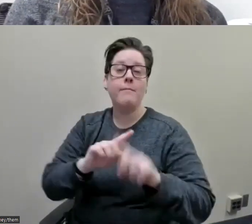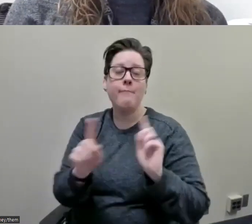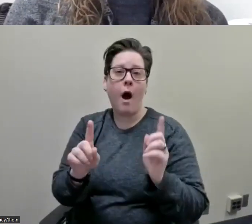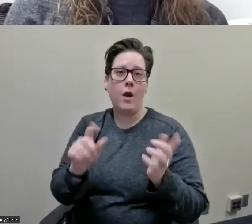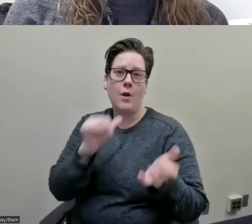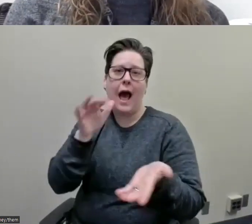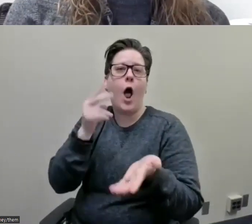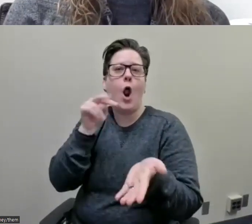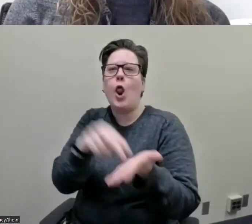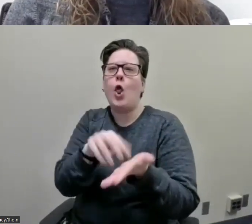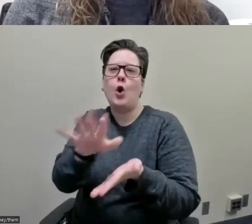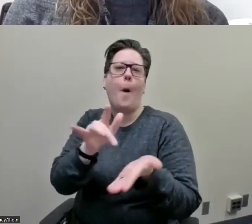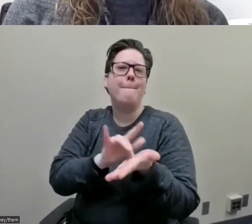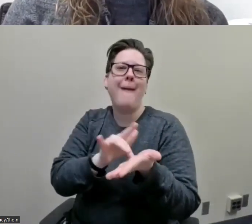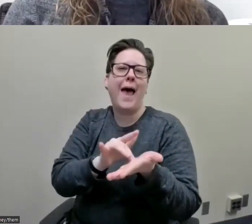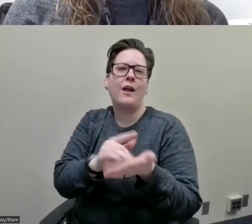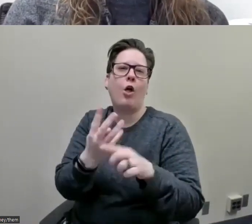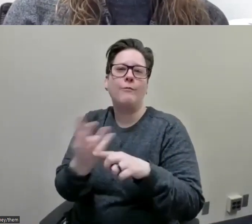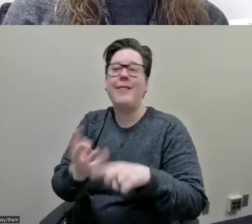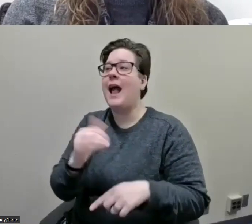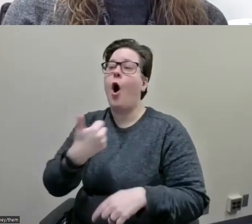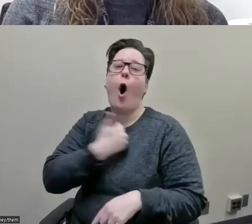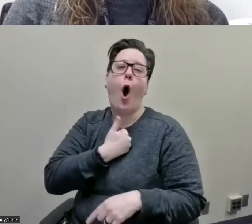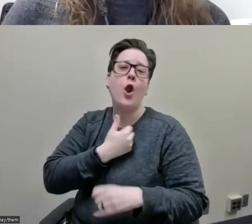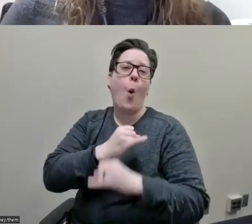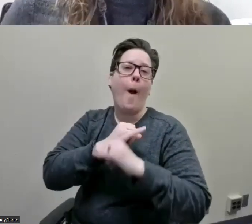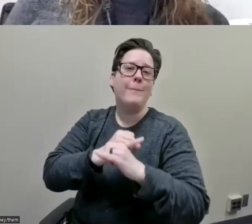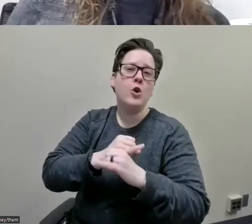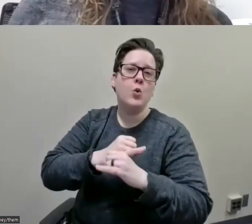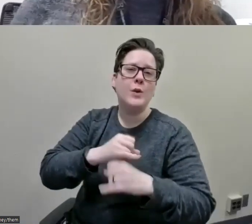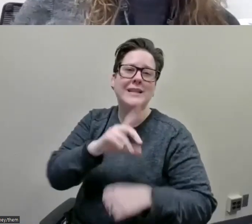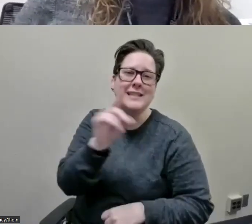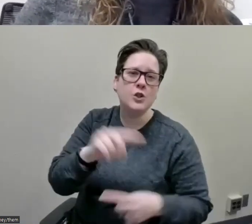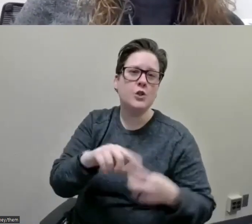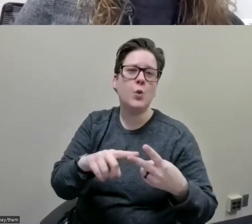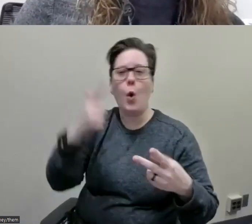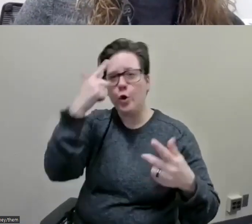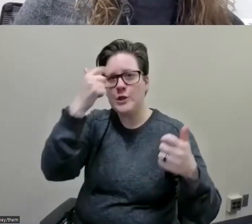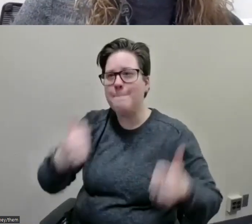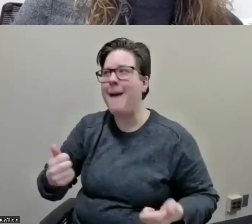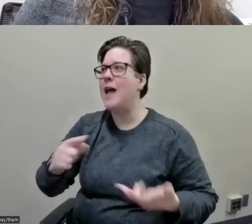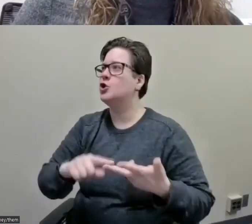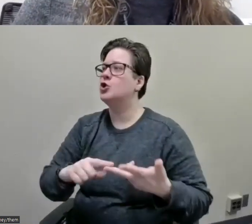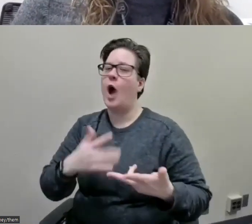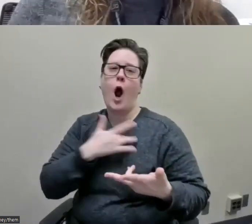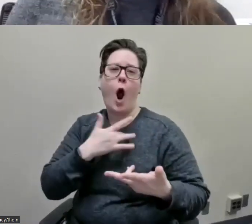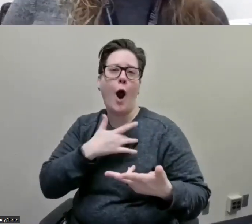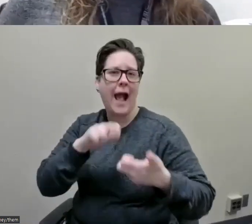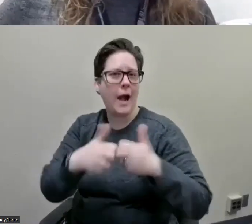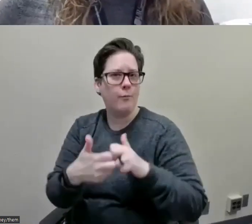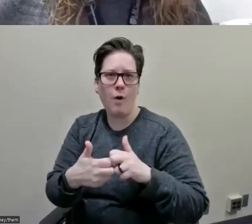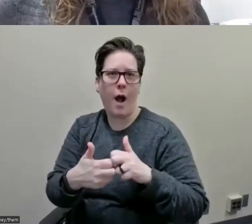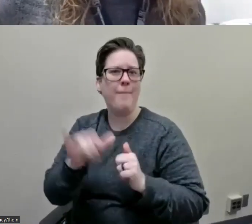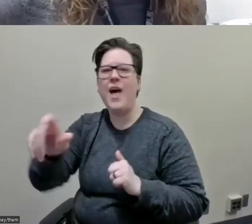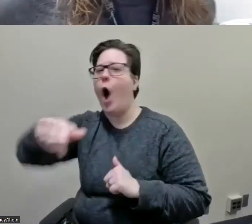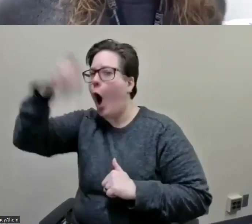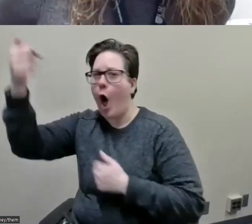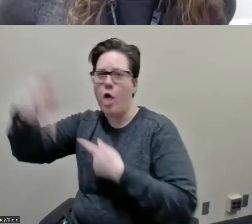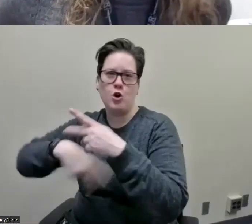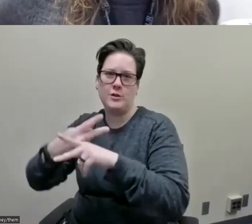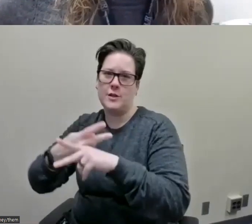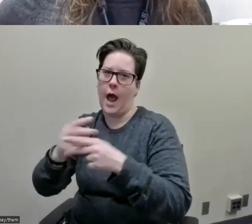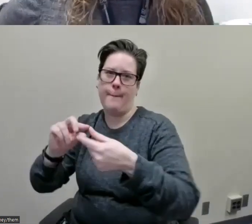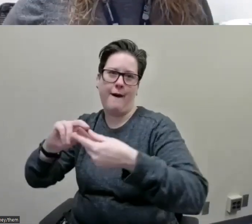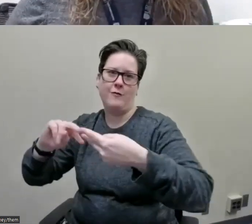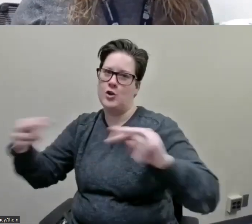you have, autoimmune disorders or dementia, things like that, or cardiac even, that goes to medical genetics.